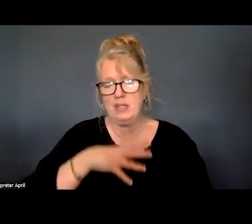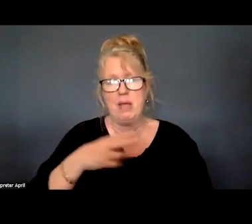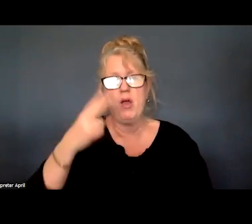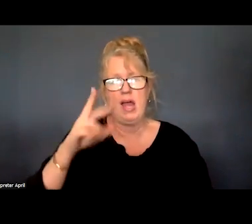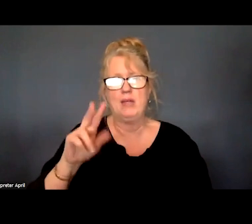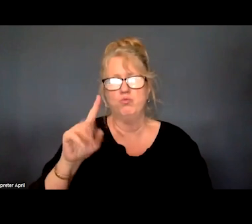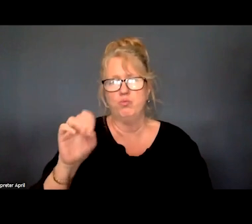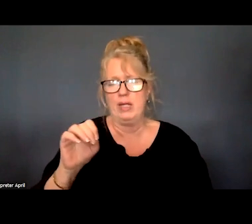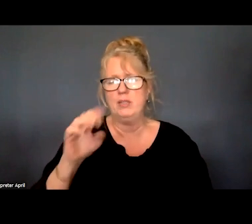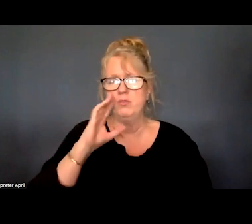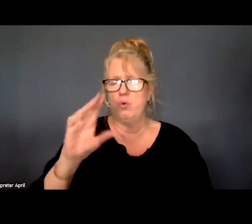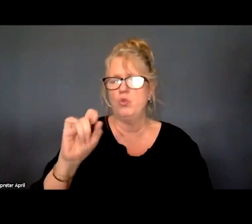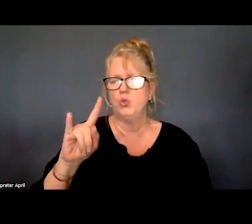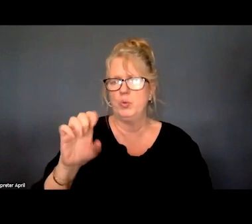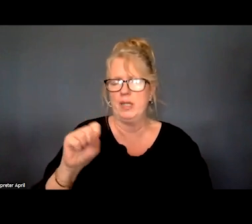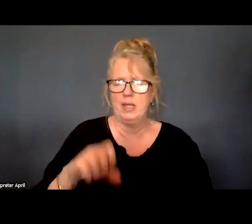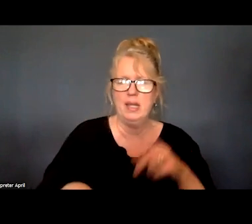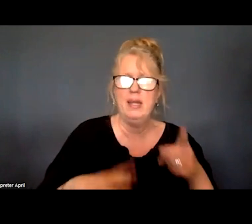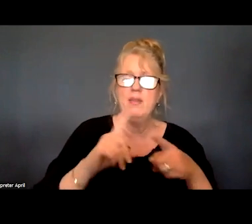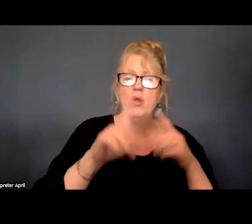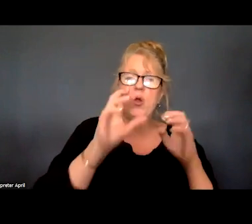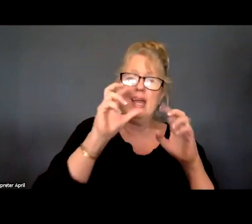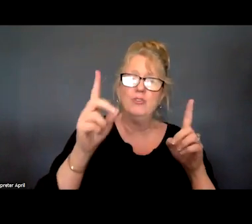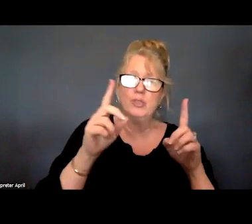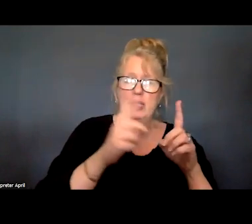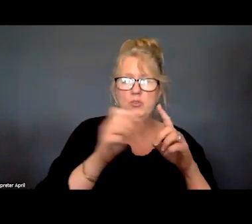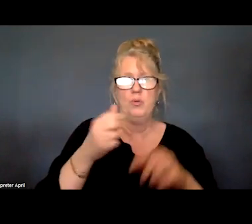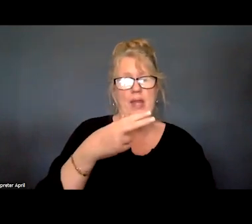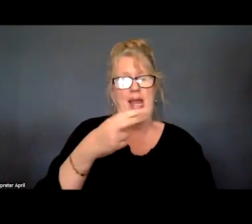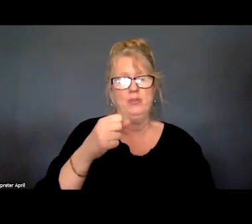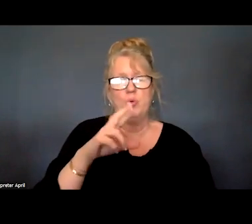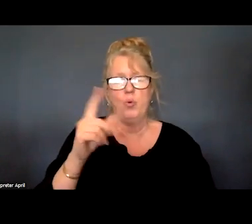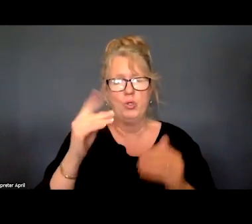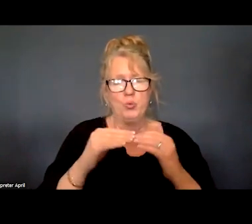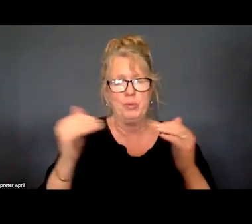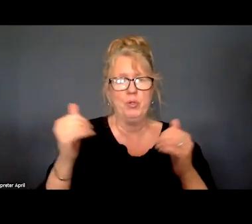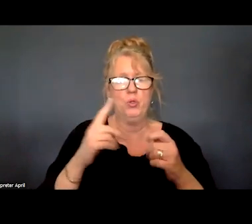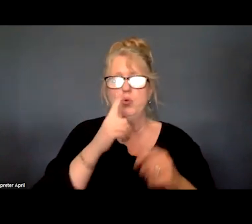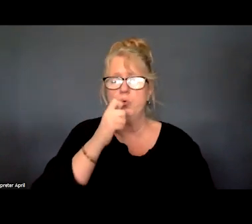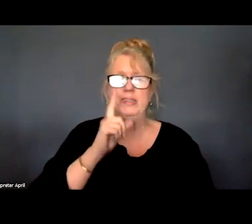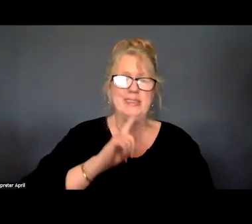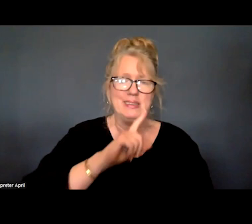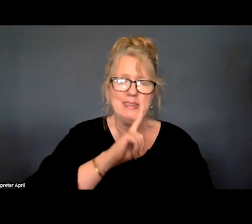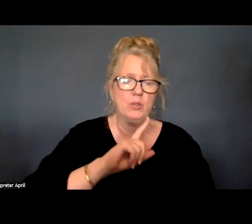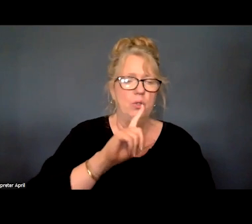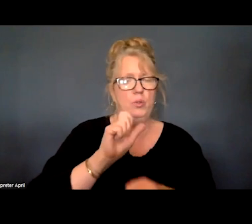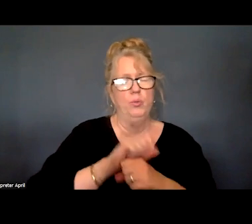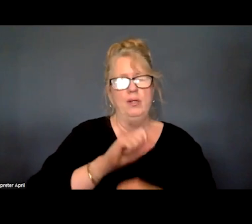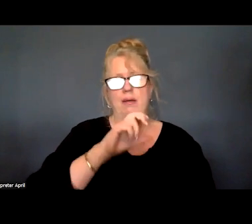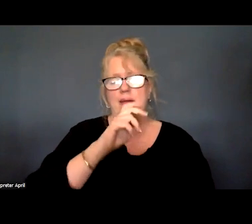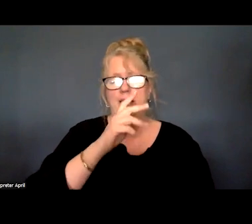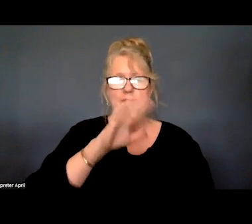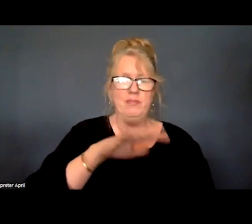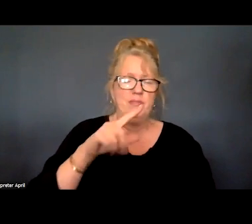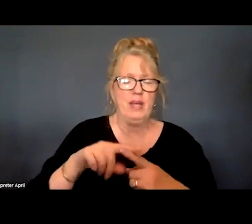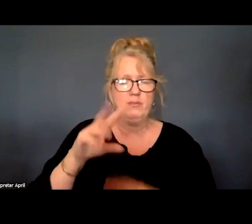those whose highest level of education completed was high school or equivalent, those who were single, and workers aged 55 to 64 years